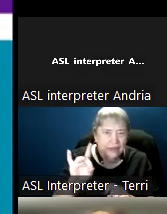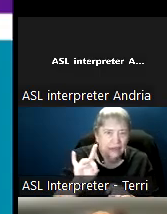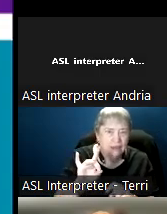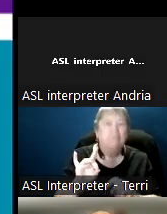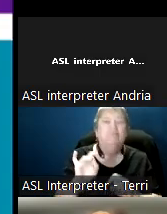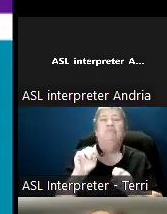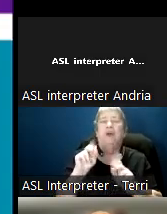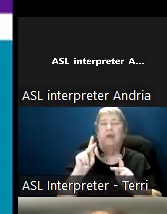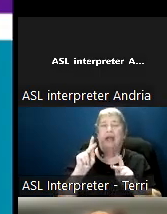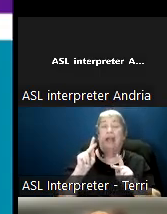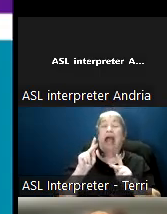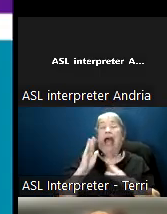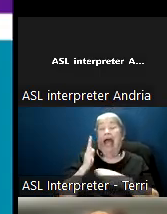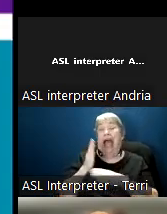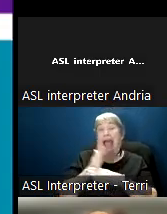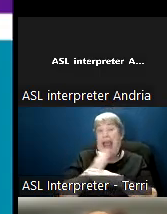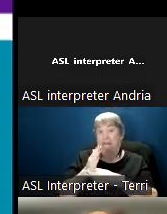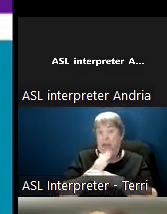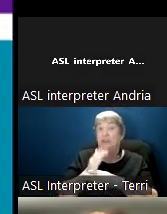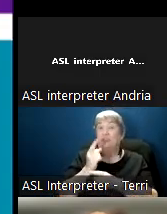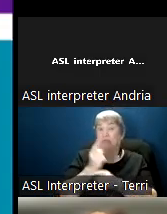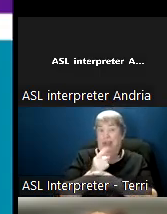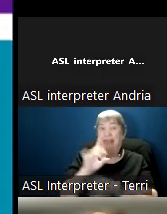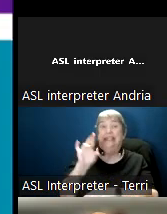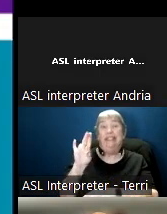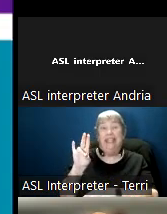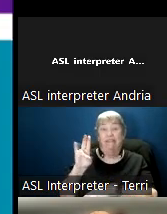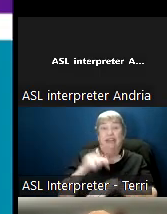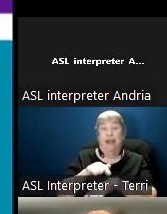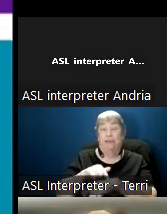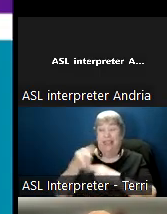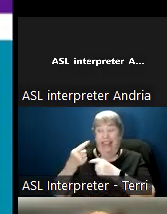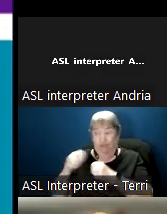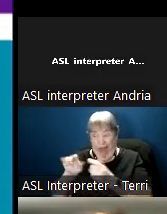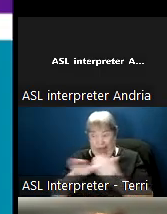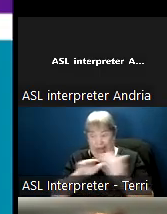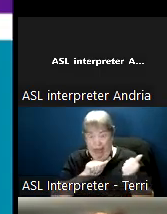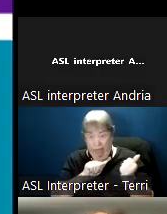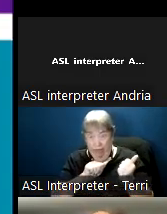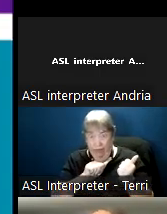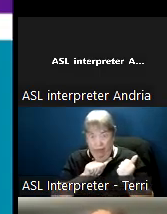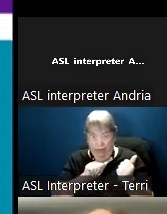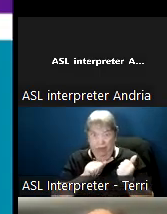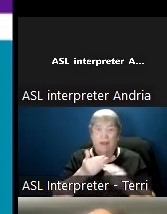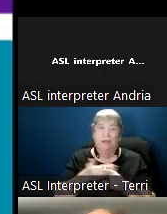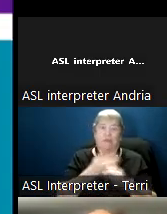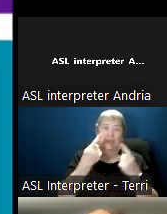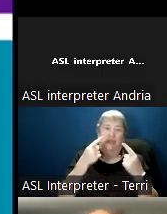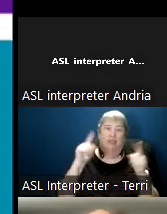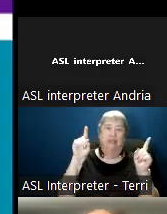So the average is 7 times in the United States for a